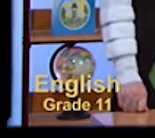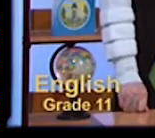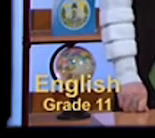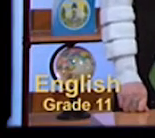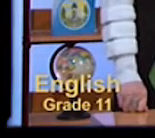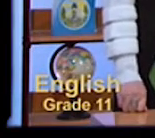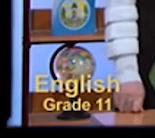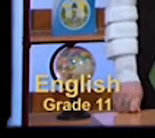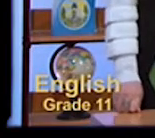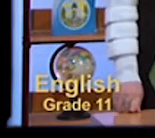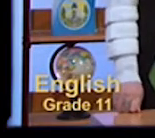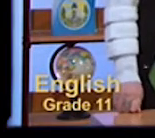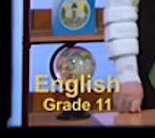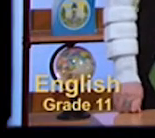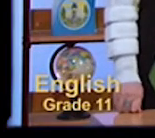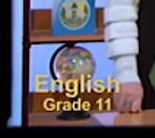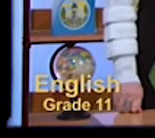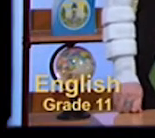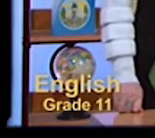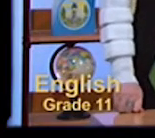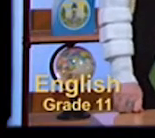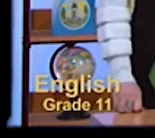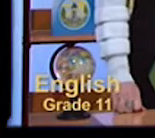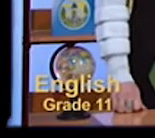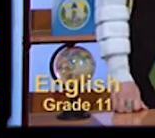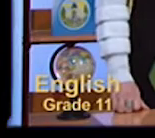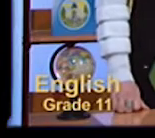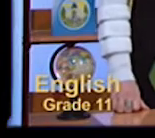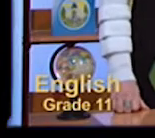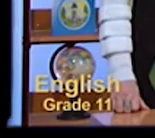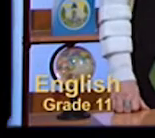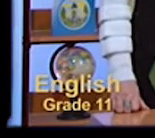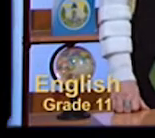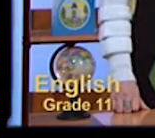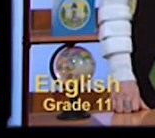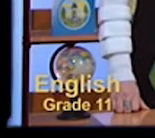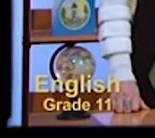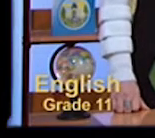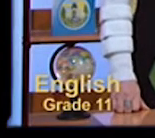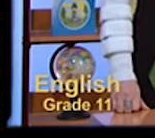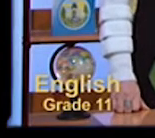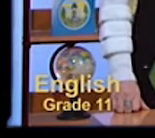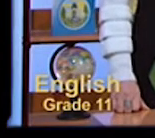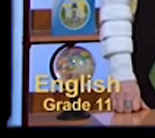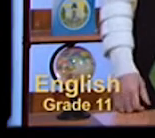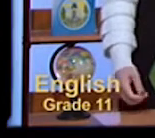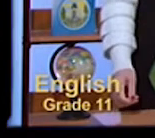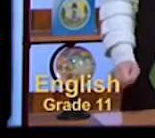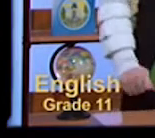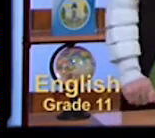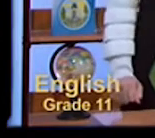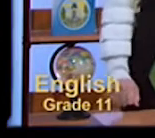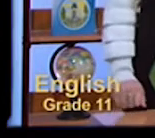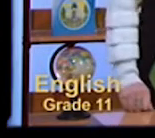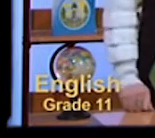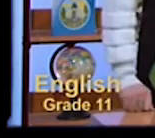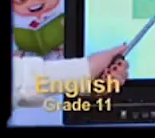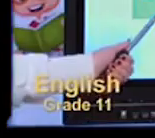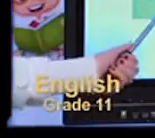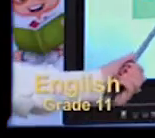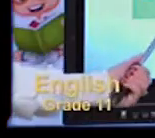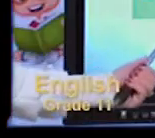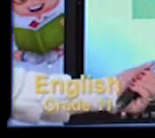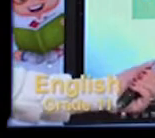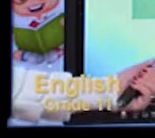the first paragraphs of the letter, how to identify the adverbs and how to identify their types and how